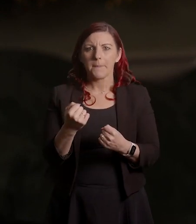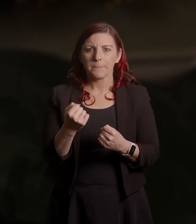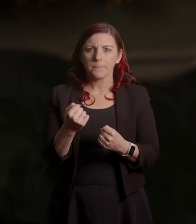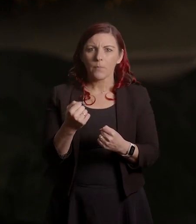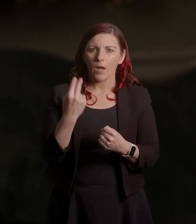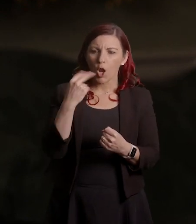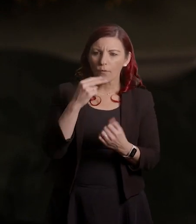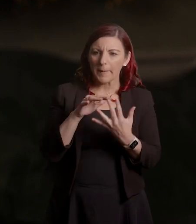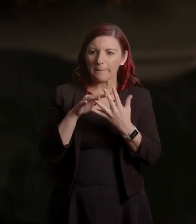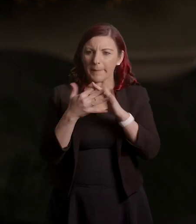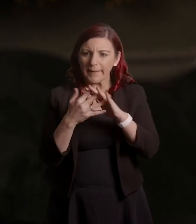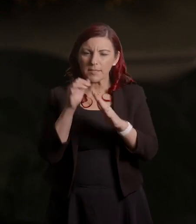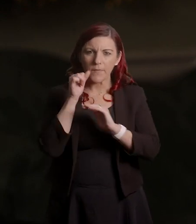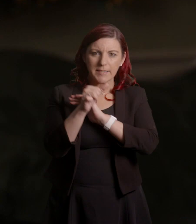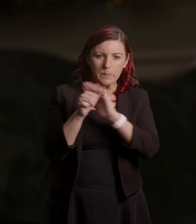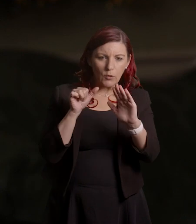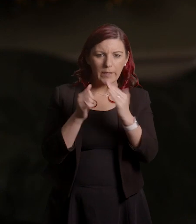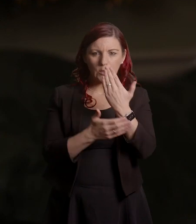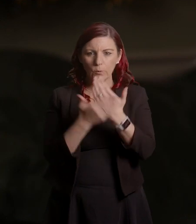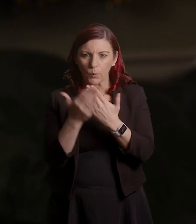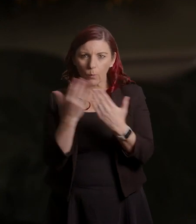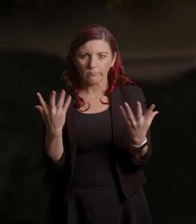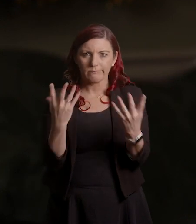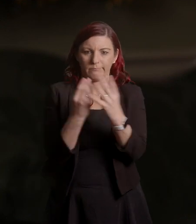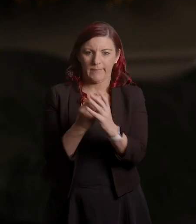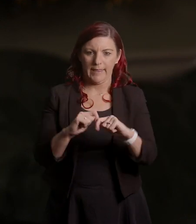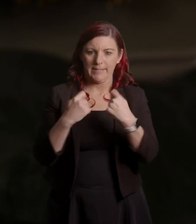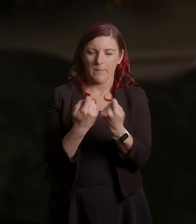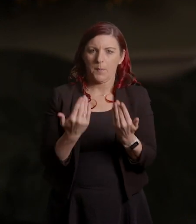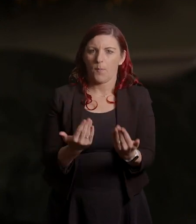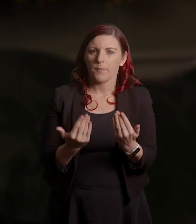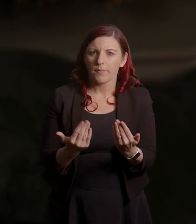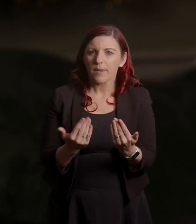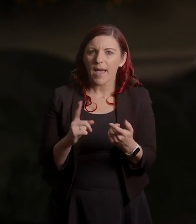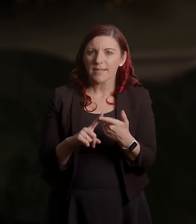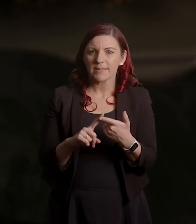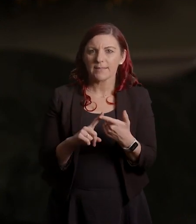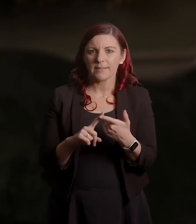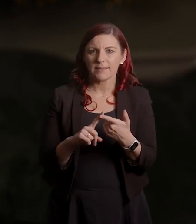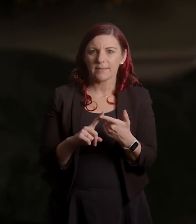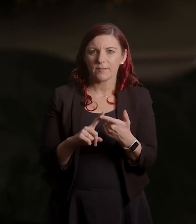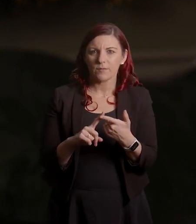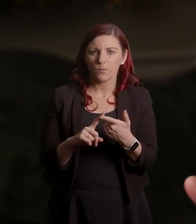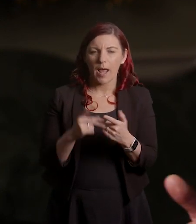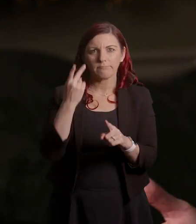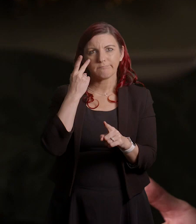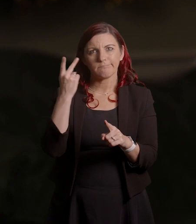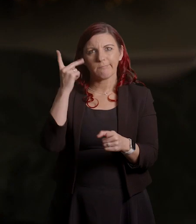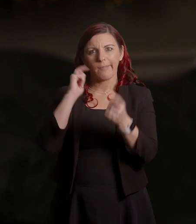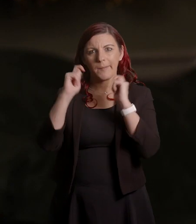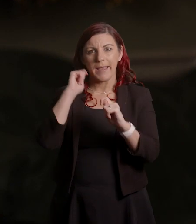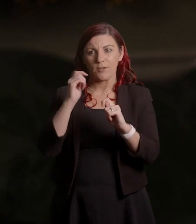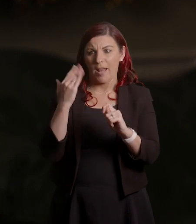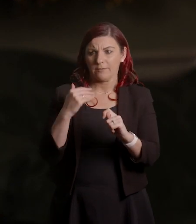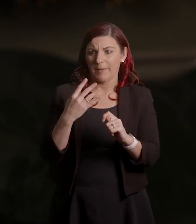lovely blend of experience and youth in the group at the moment. And on reflection, probably